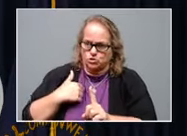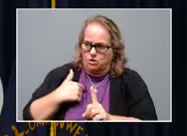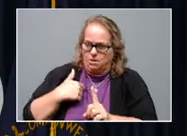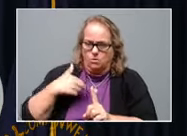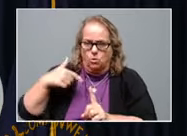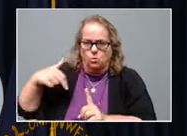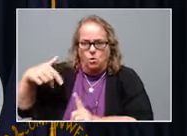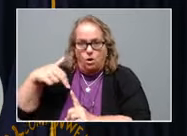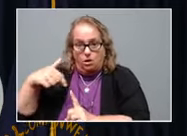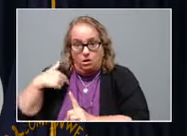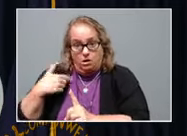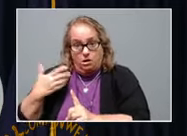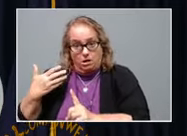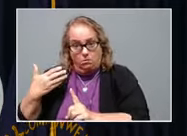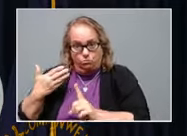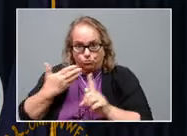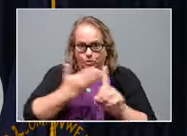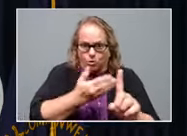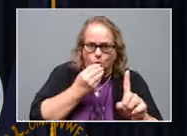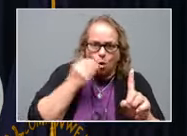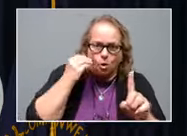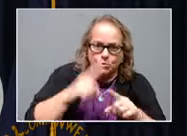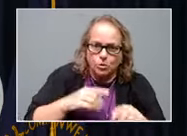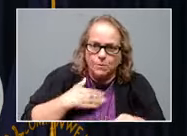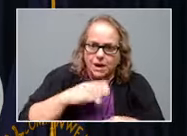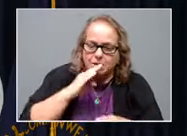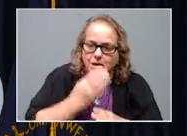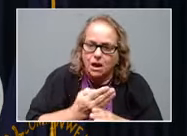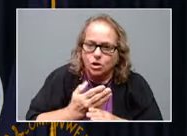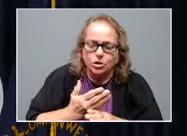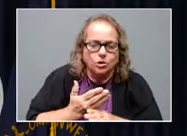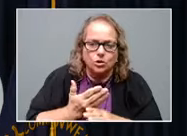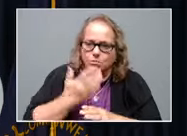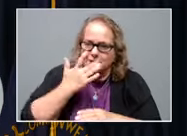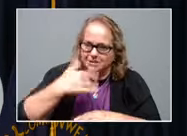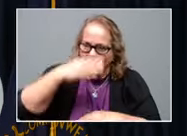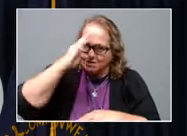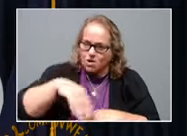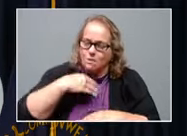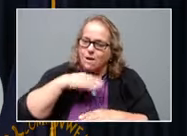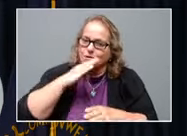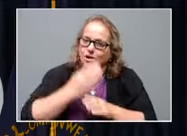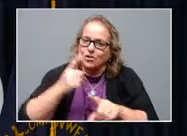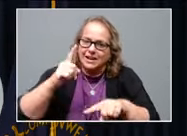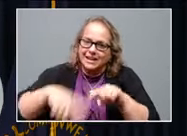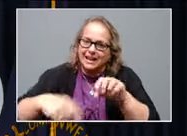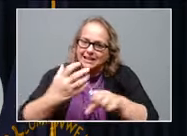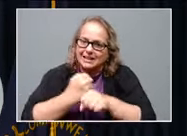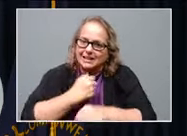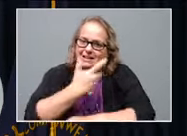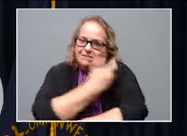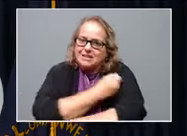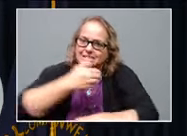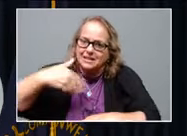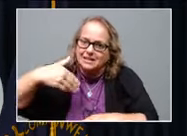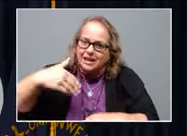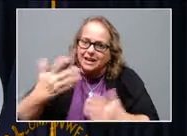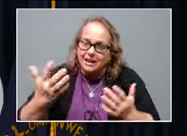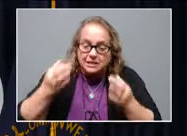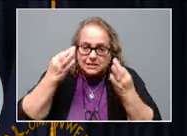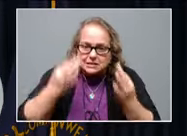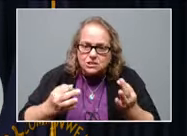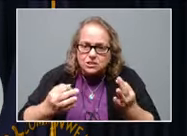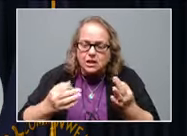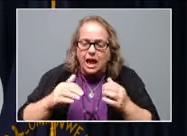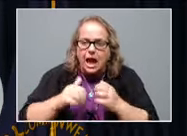home, knowing my daughter can't get vaccinated yet. In the decisions we make, how we conduct school, thinking about